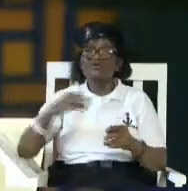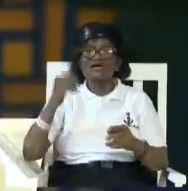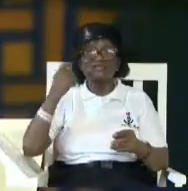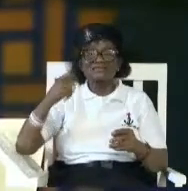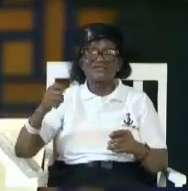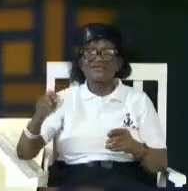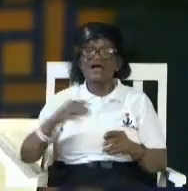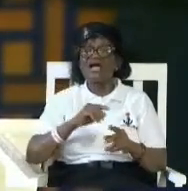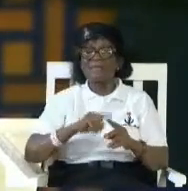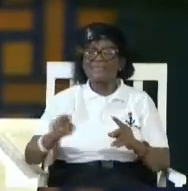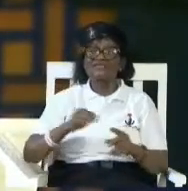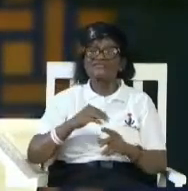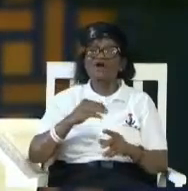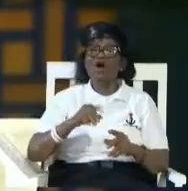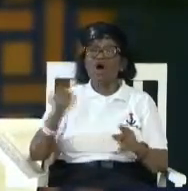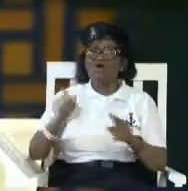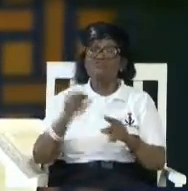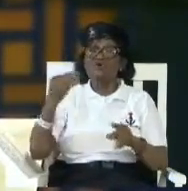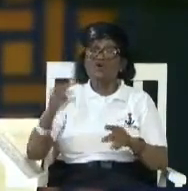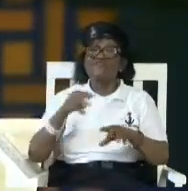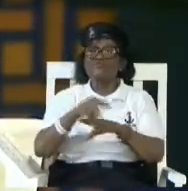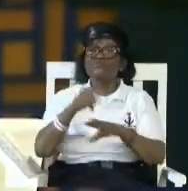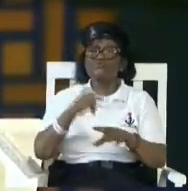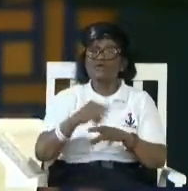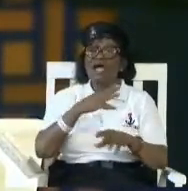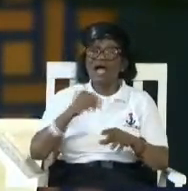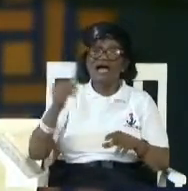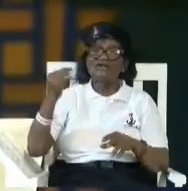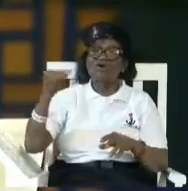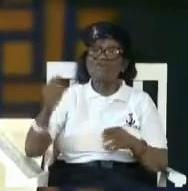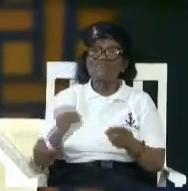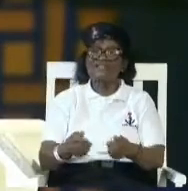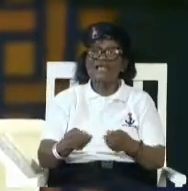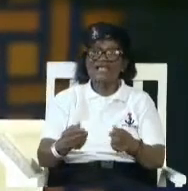but also of wood and of earth,